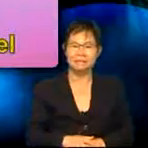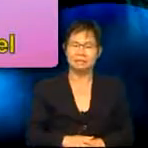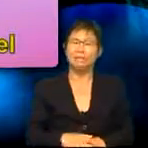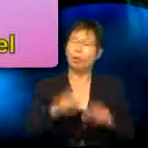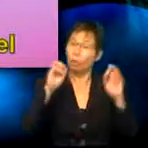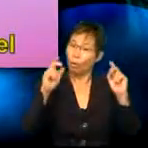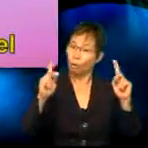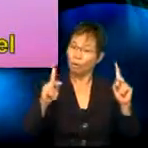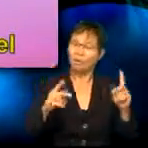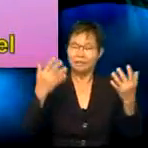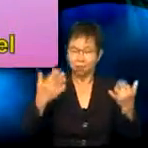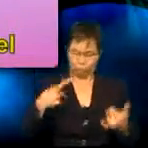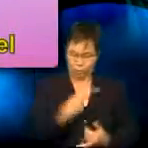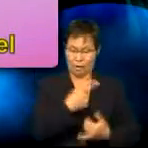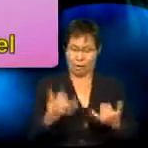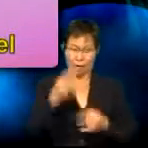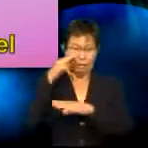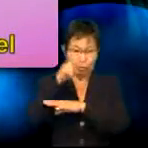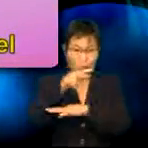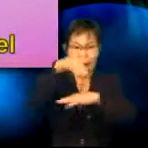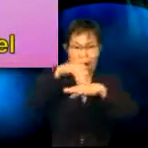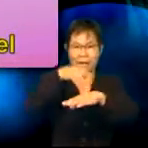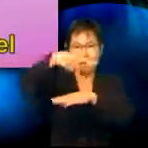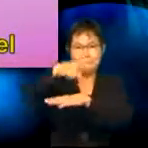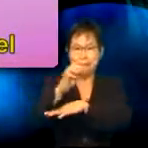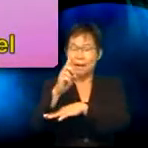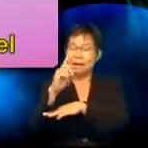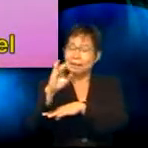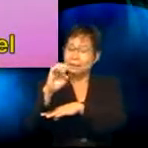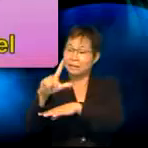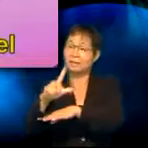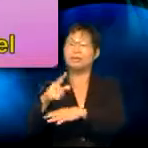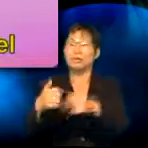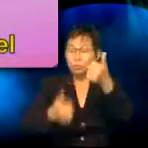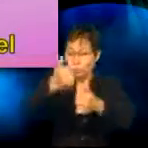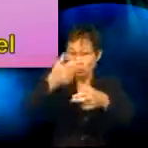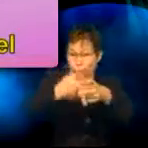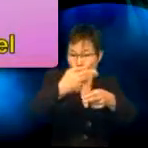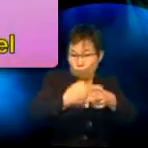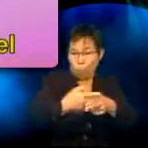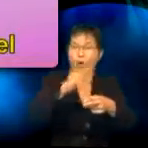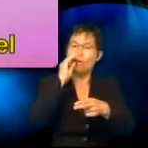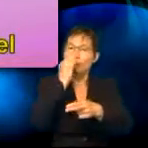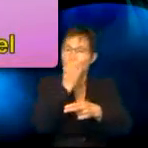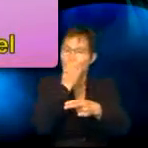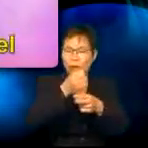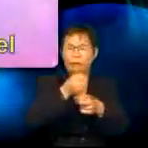Alright, we are now looking at the pedicel, which is also known as the flower